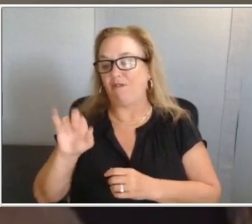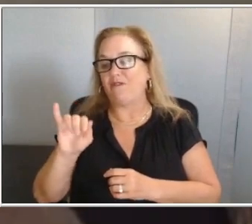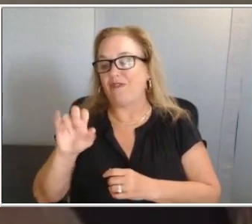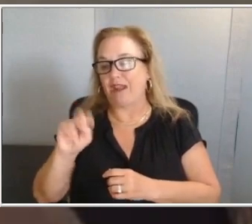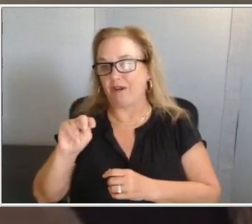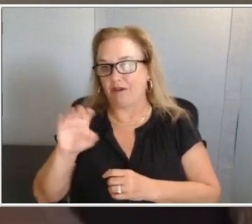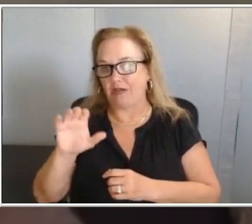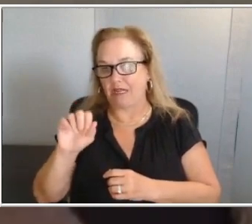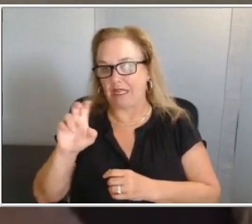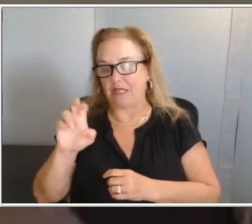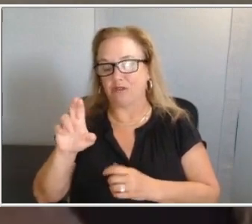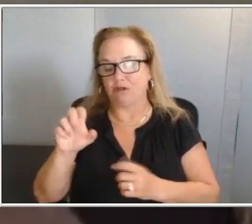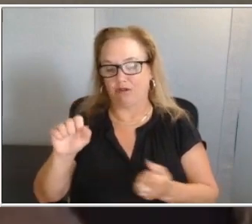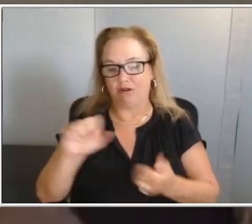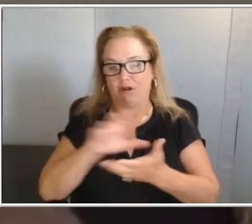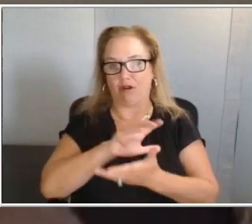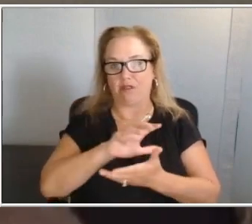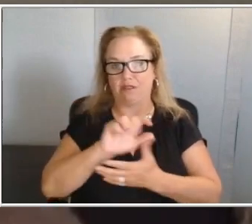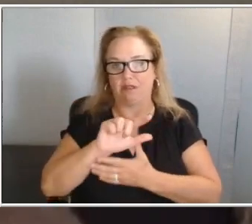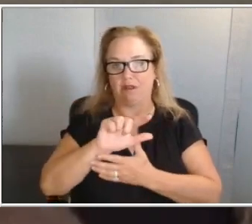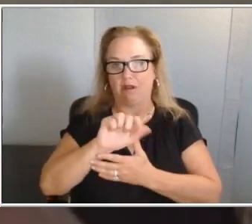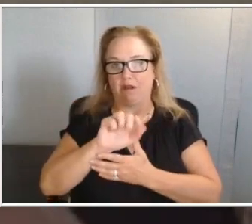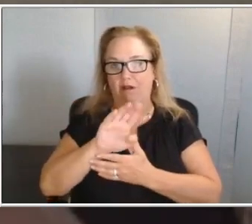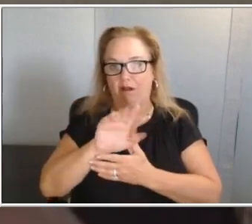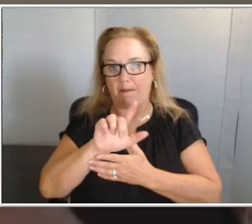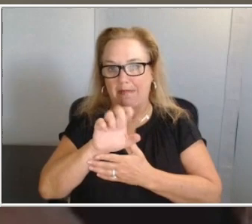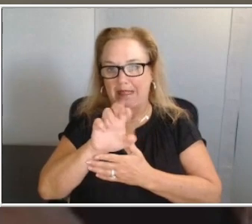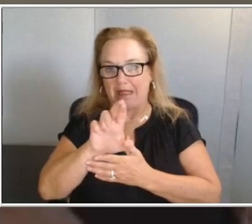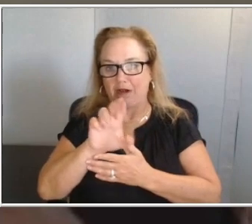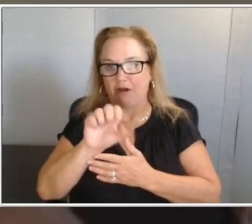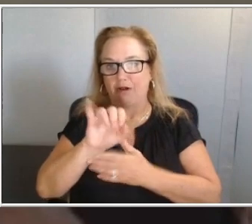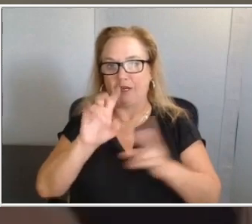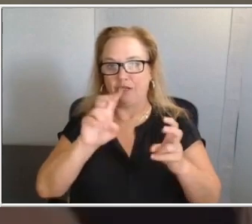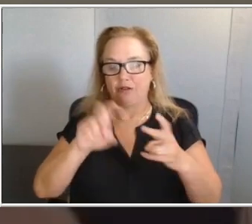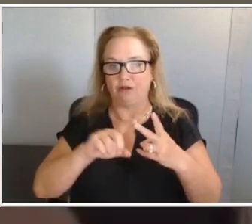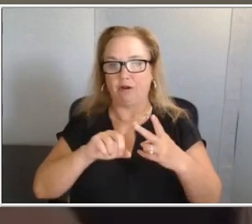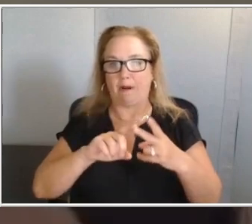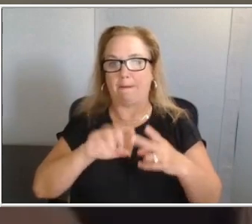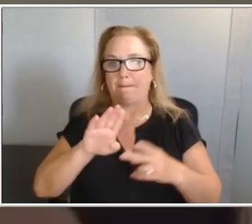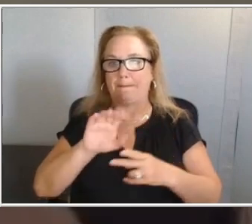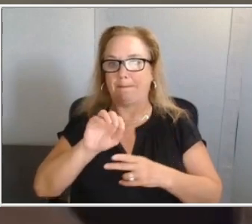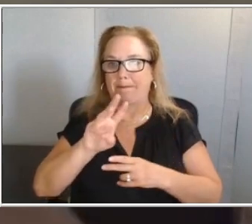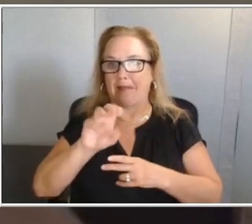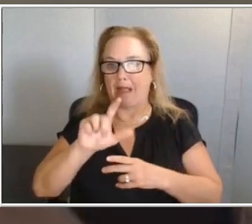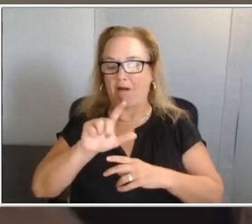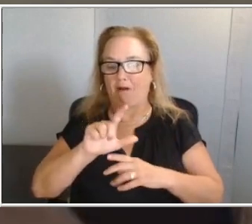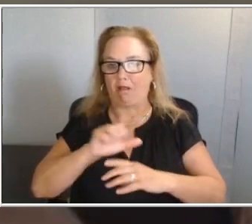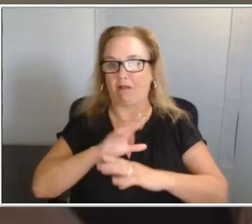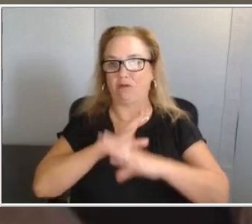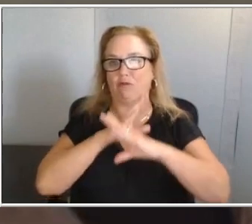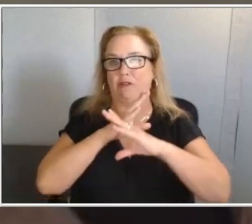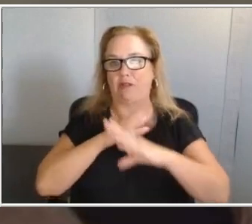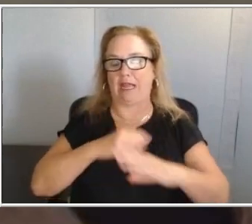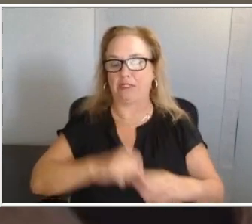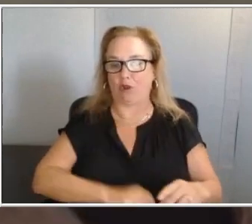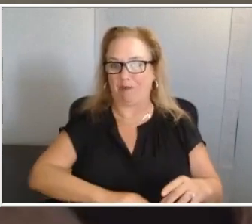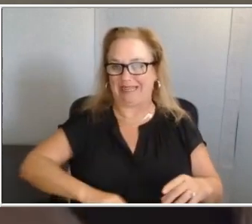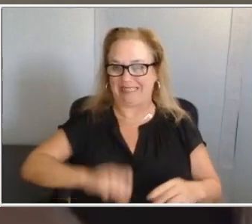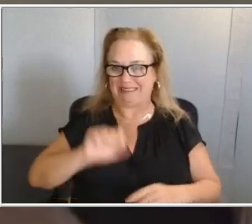it caused me other health issues, gallbladder, bowel obstruction. I had so many scars on my